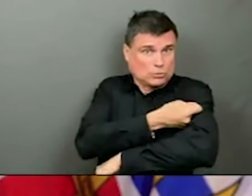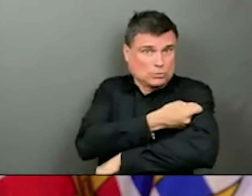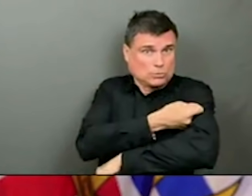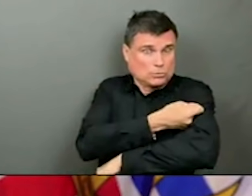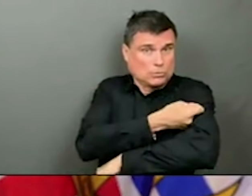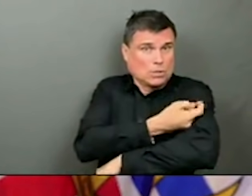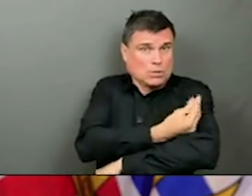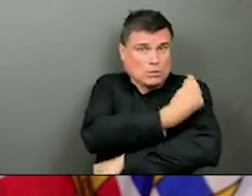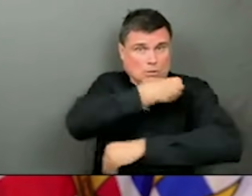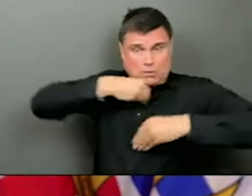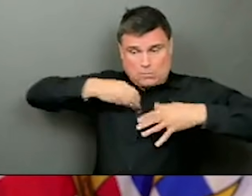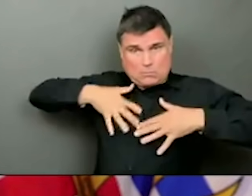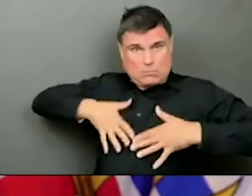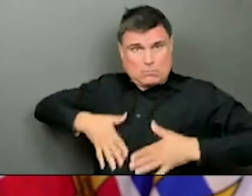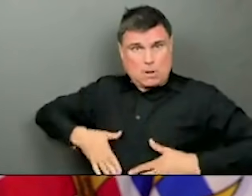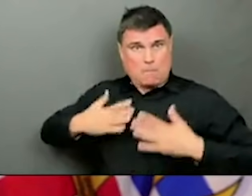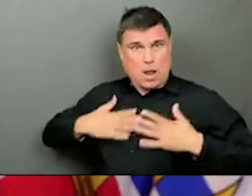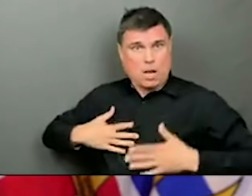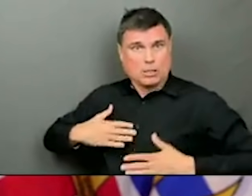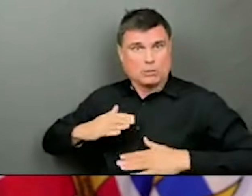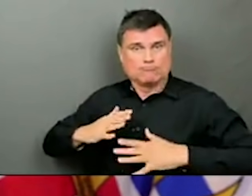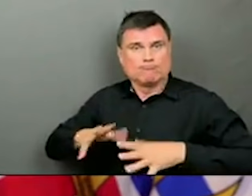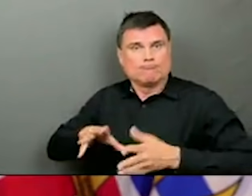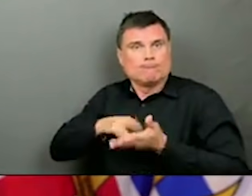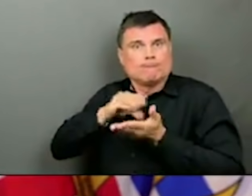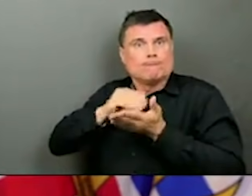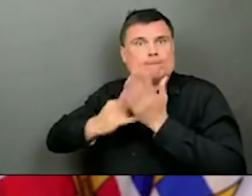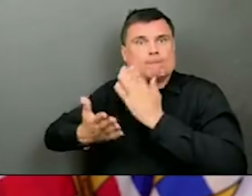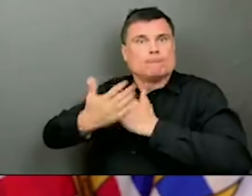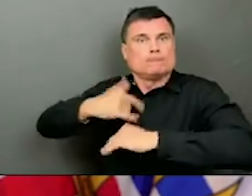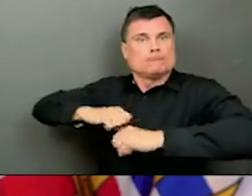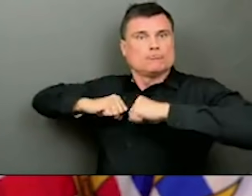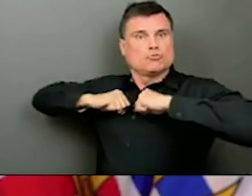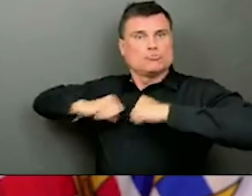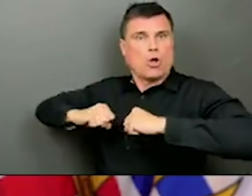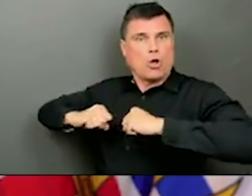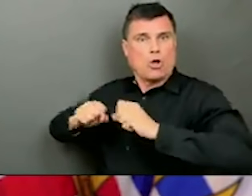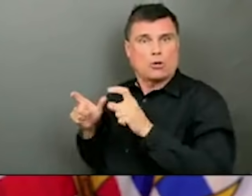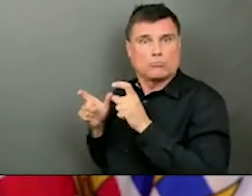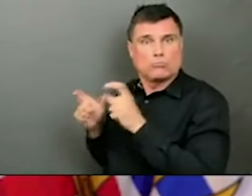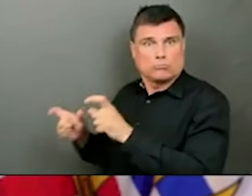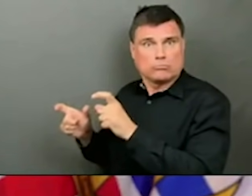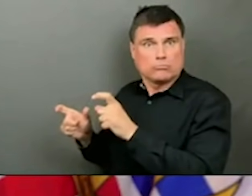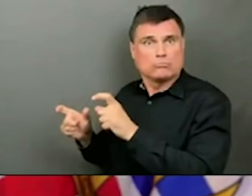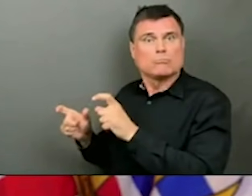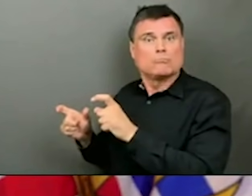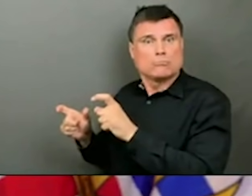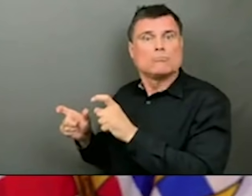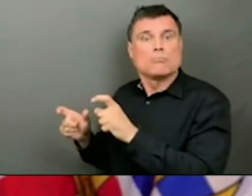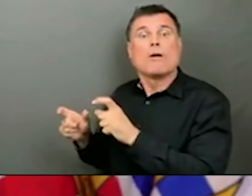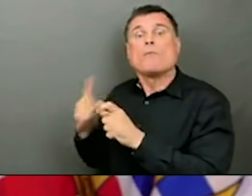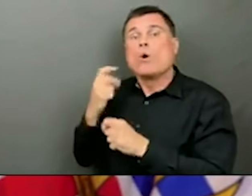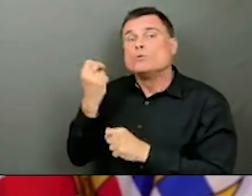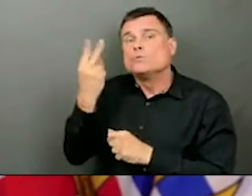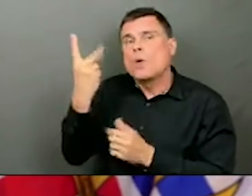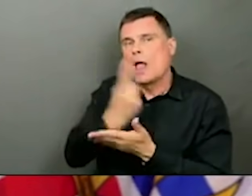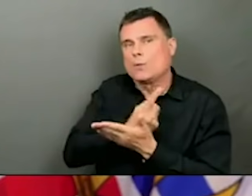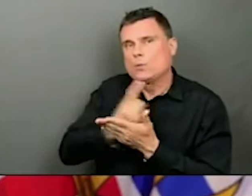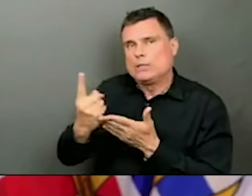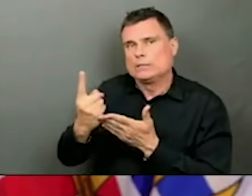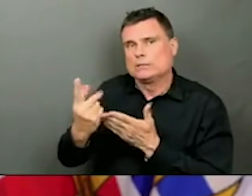know that even a delay for up to 12 weeks means that you get better protection